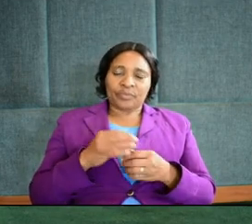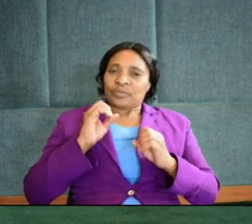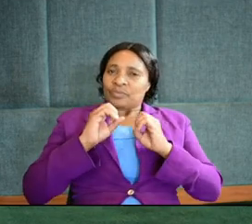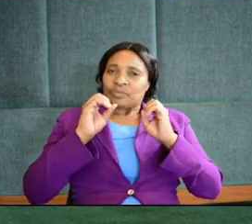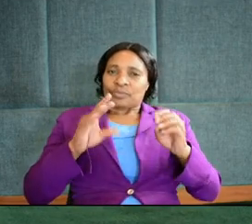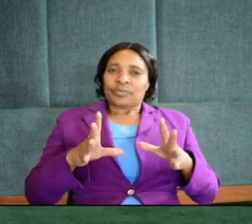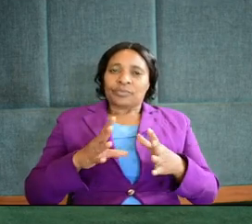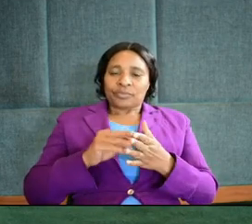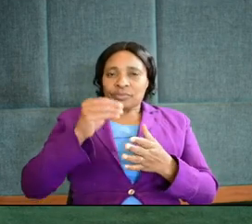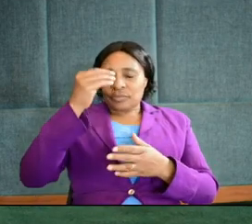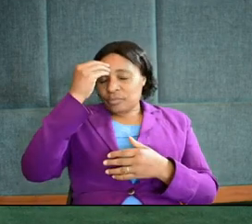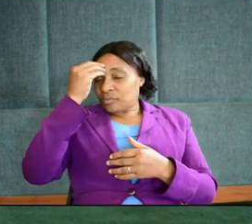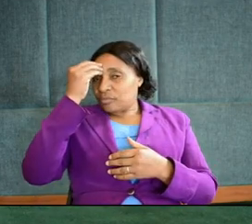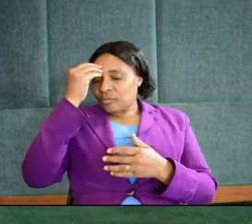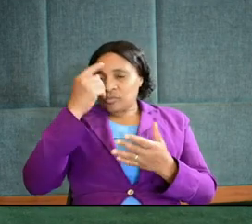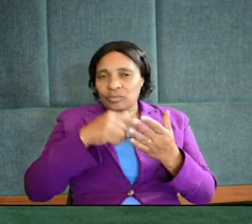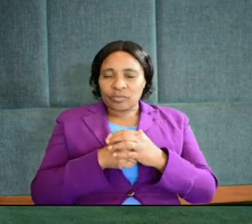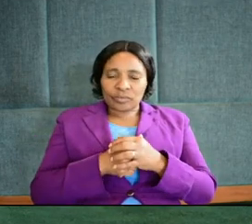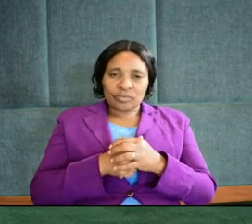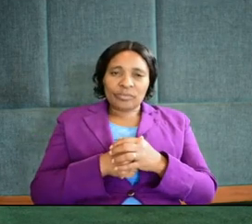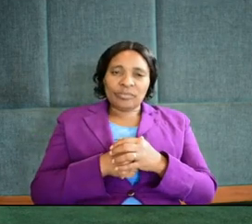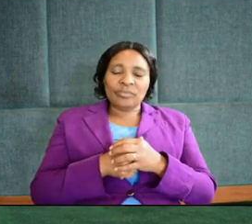learned that